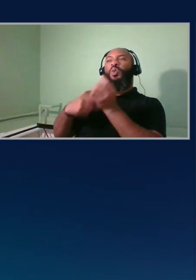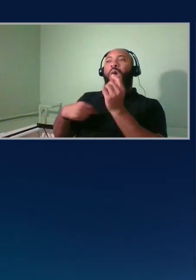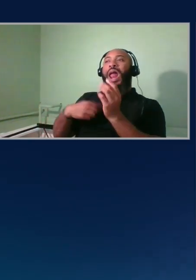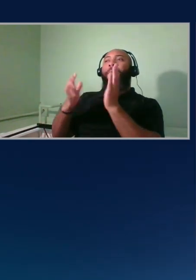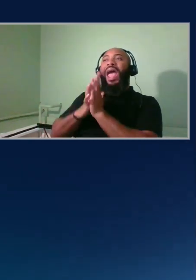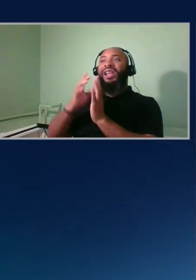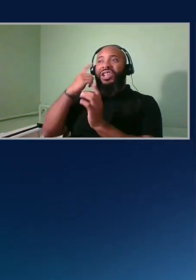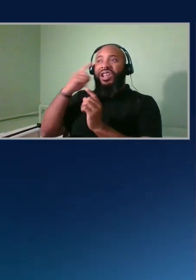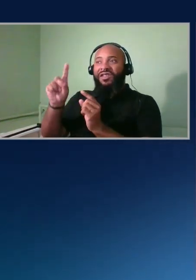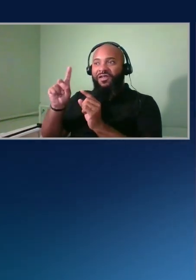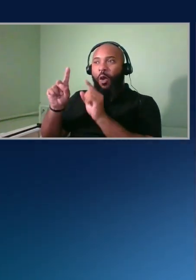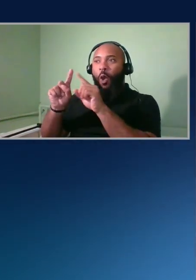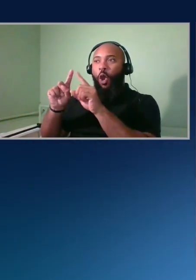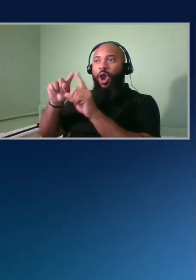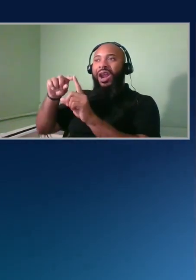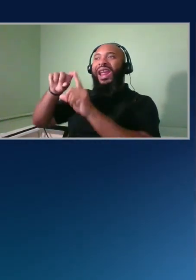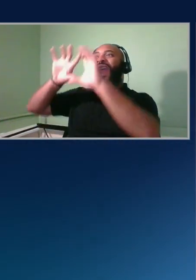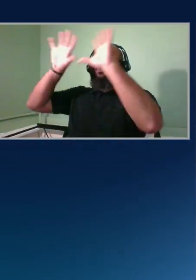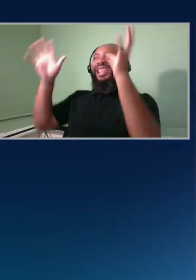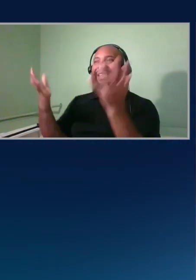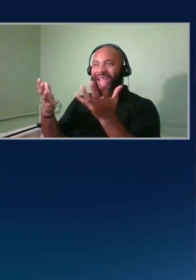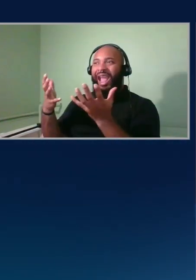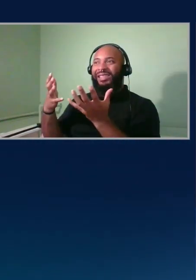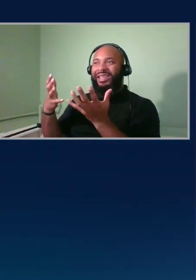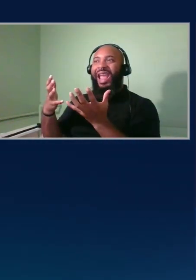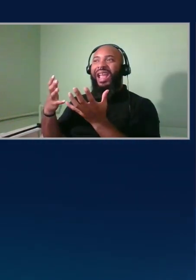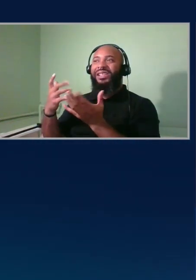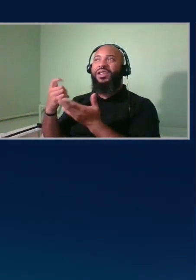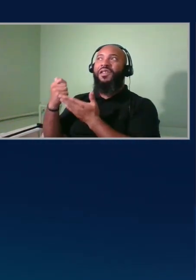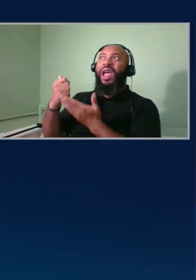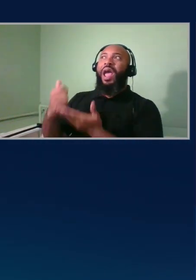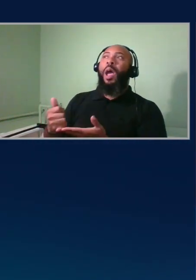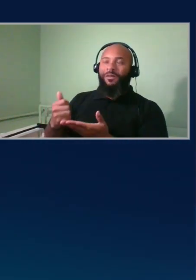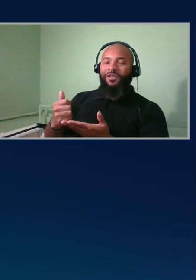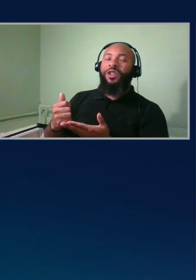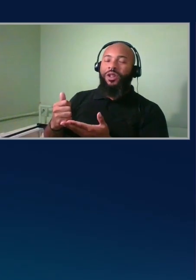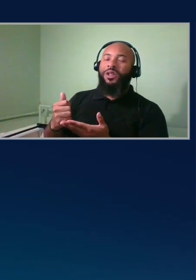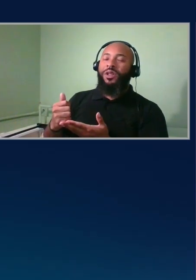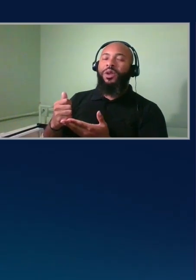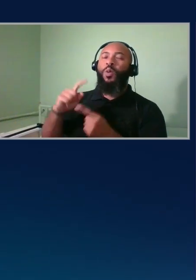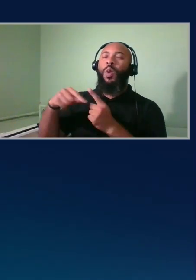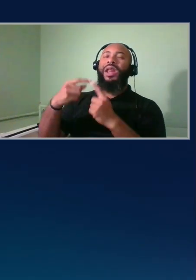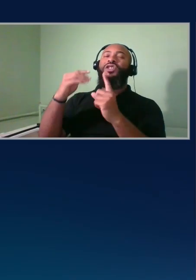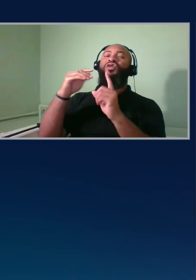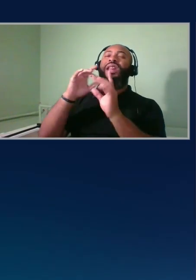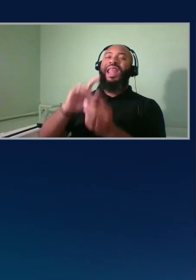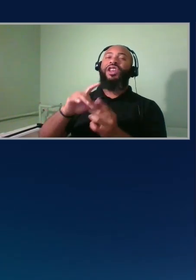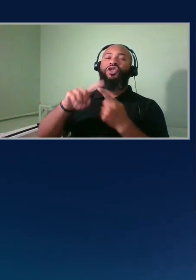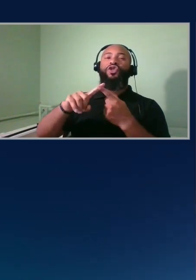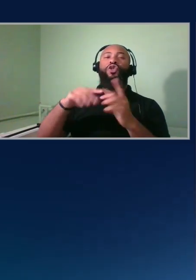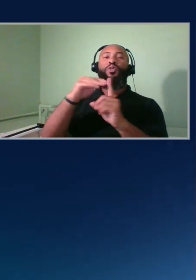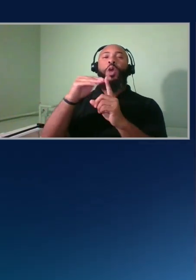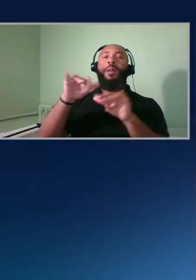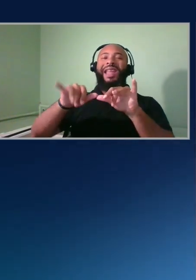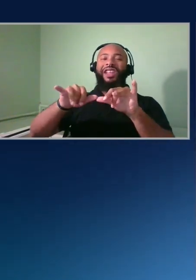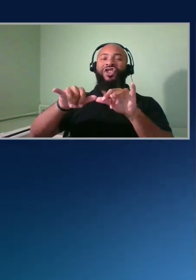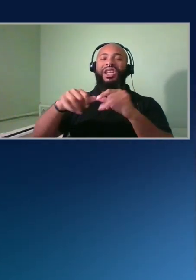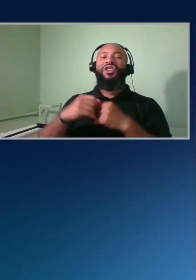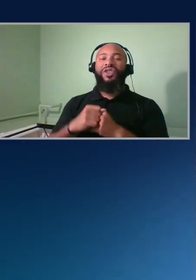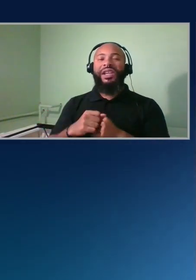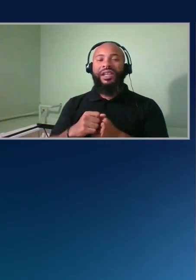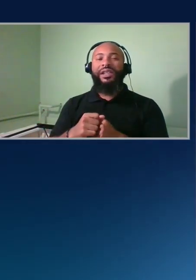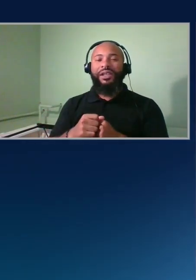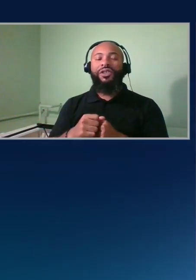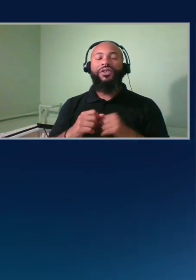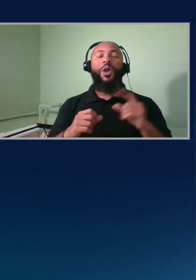of this larger thing is very helpful when it's prompt engineering. You're right. Practices. So the context helps